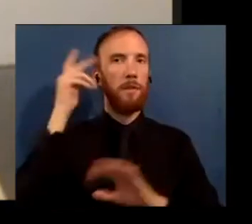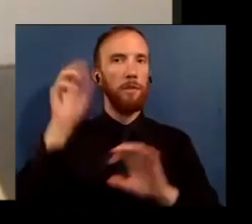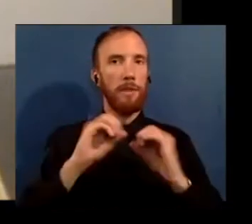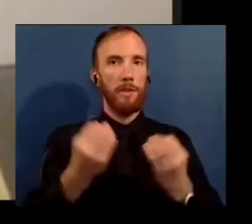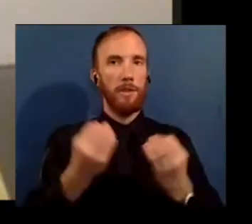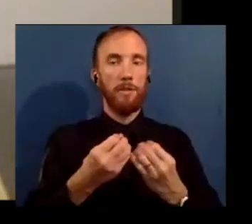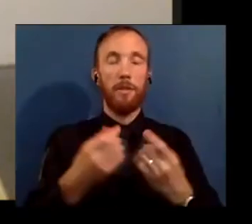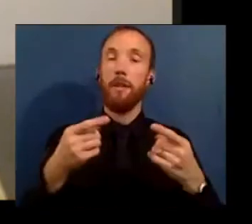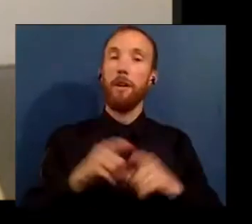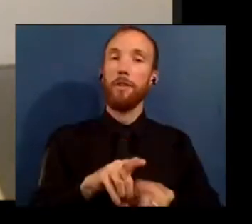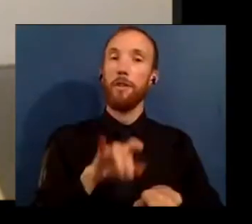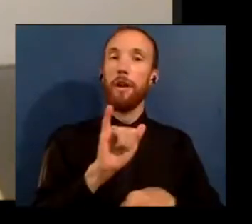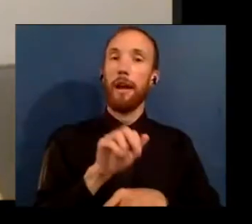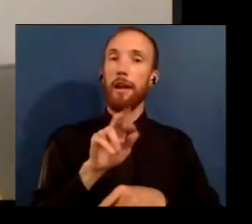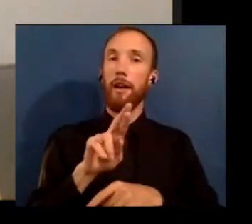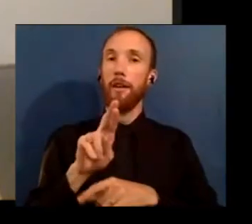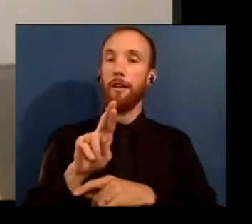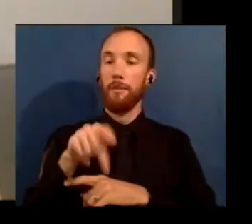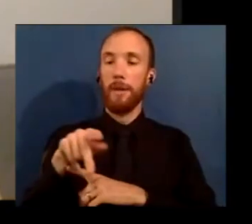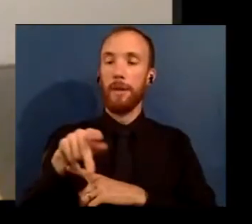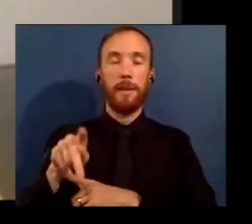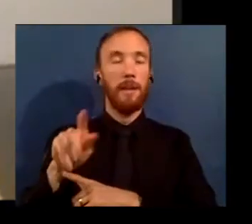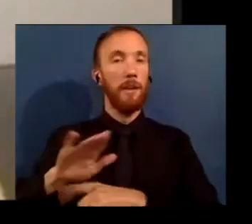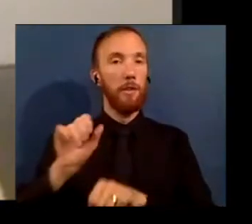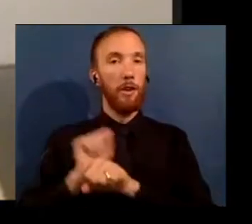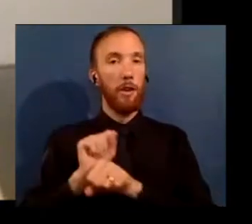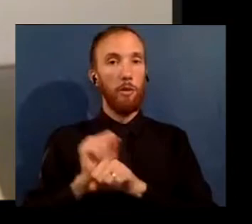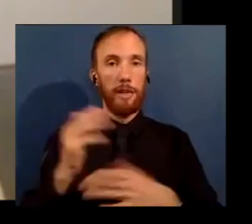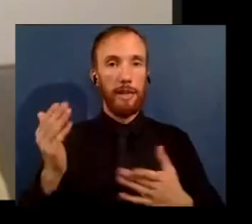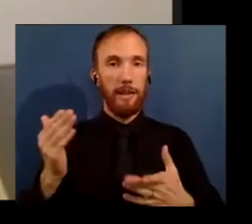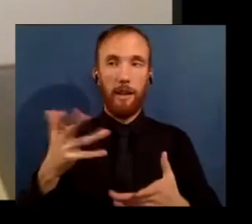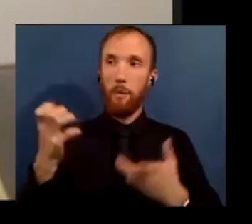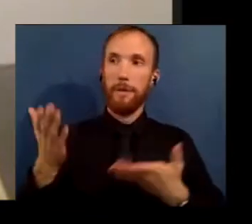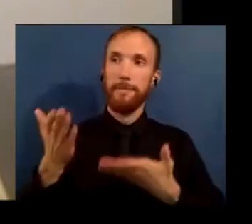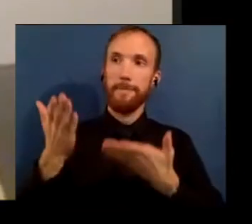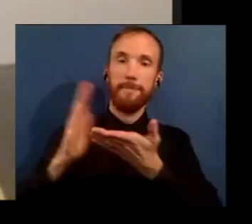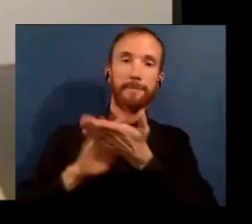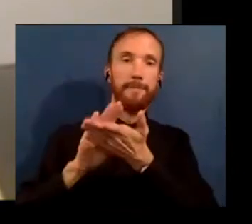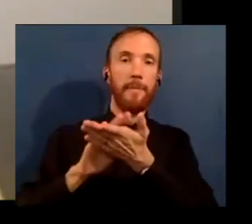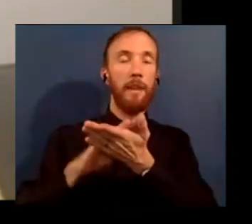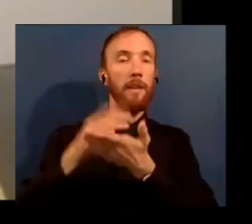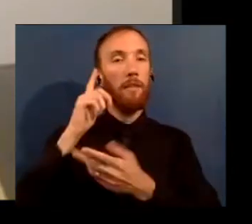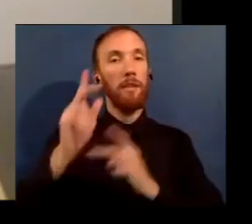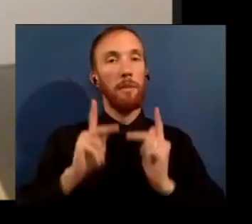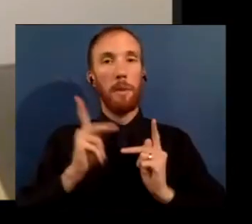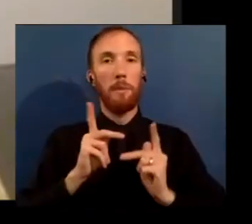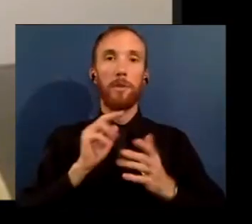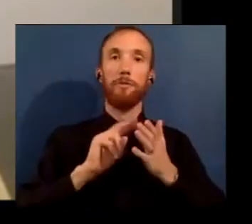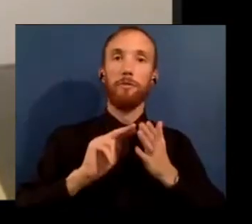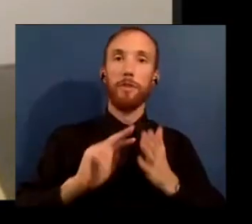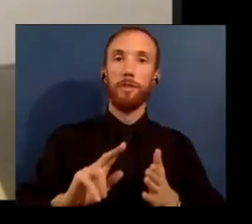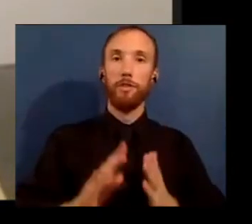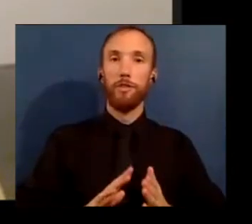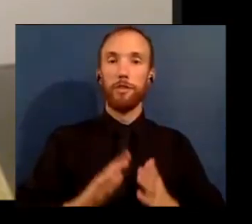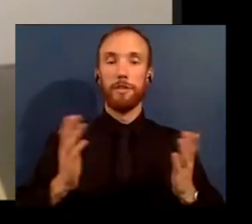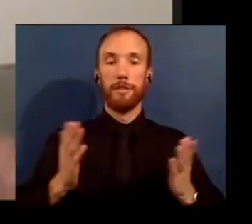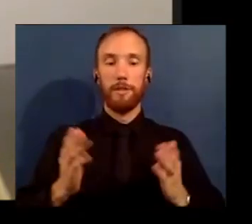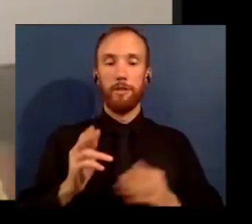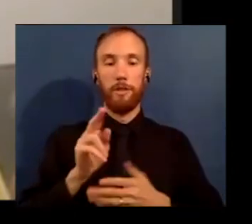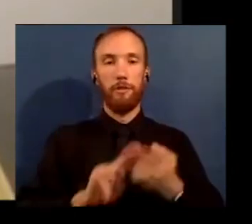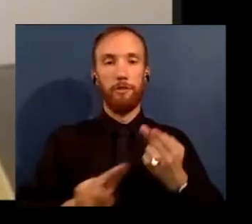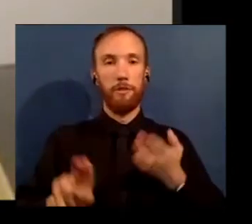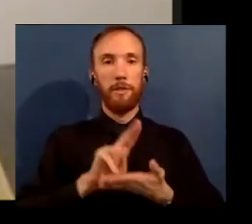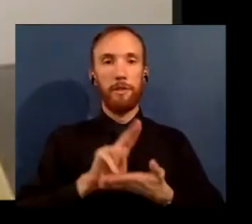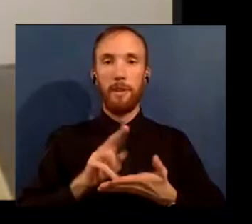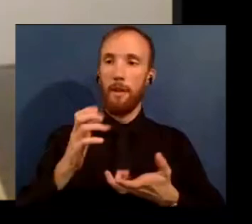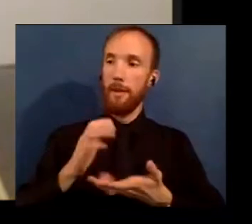IRRPP has provided here for researchers at the university to do this kind of research, not